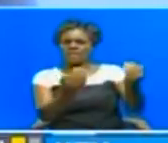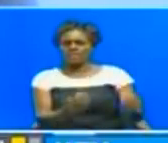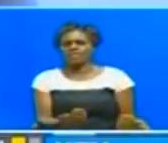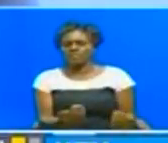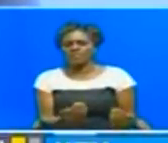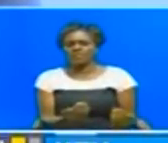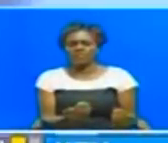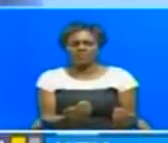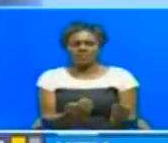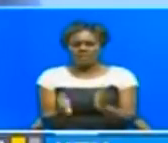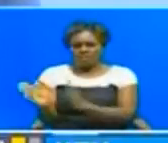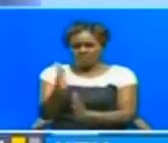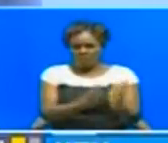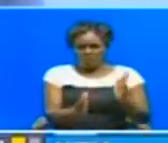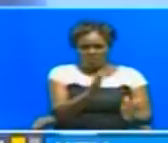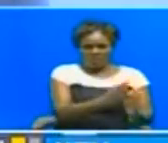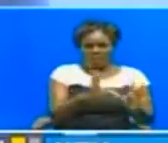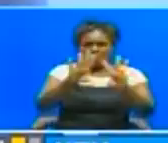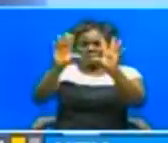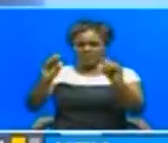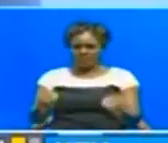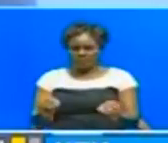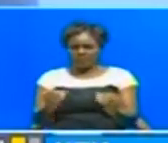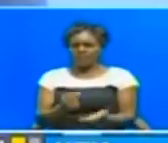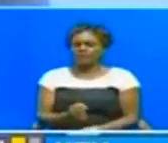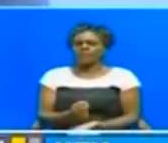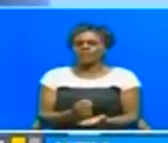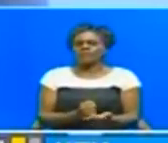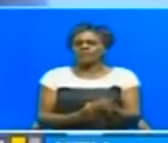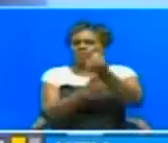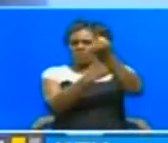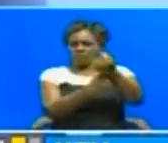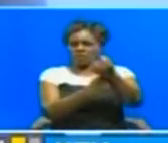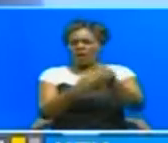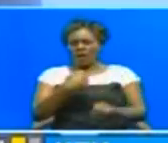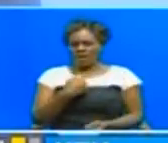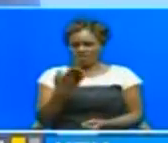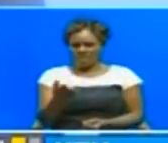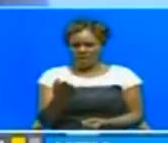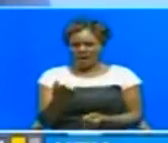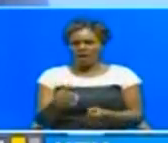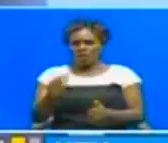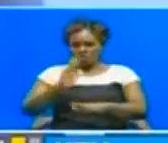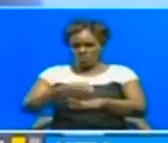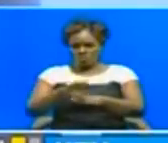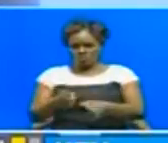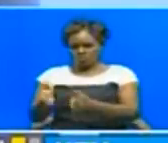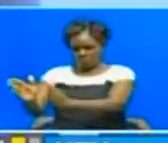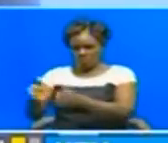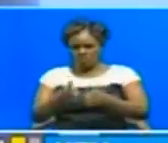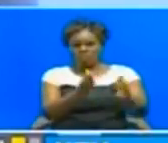for the program to succeed, budgetary support to put in place the infrastructure that is